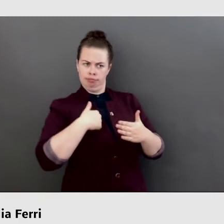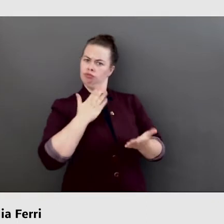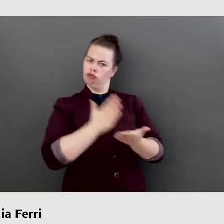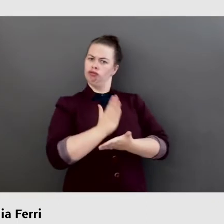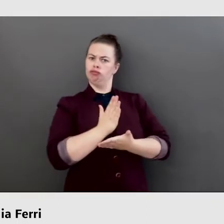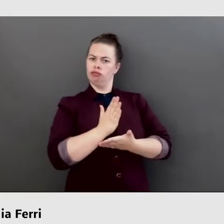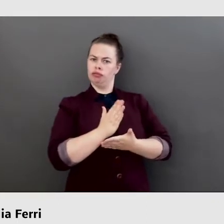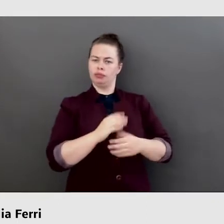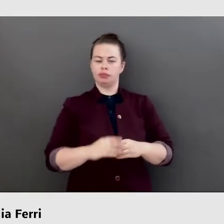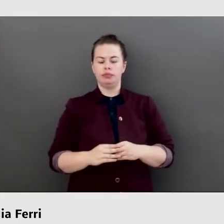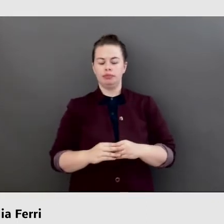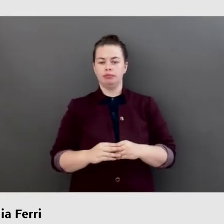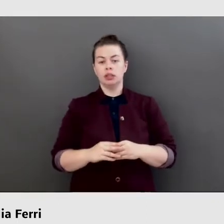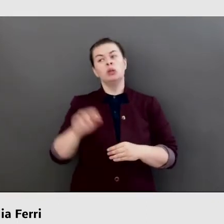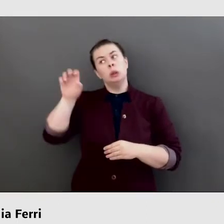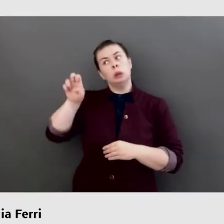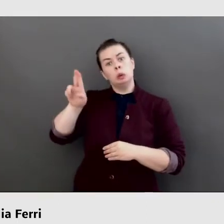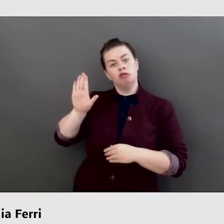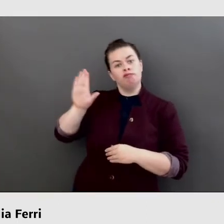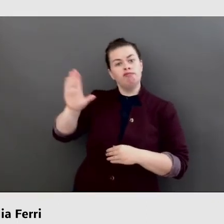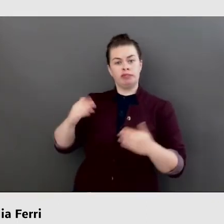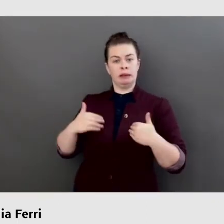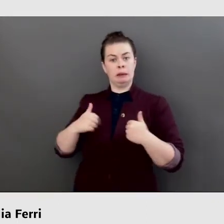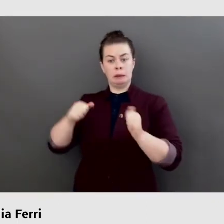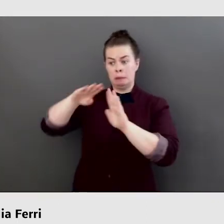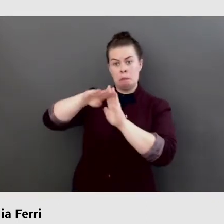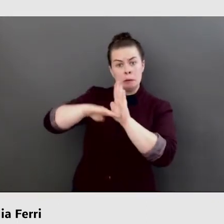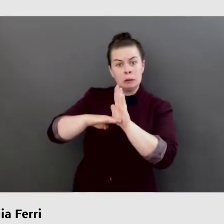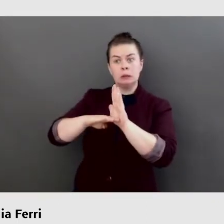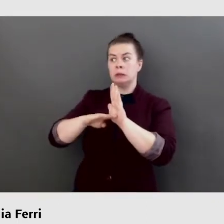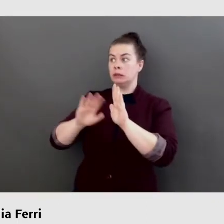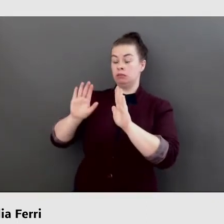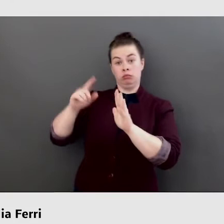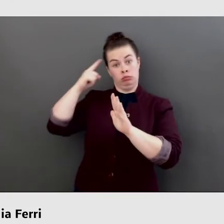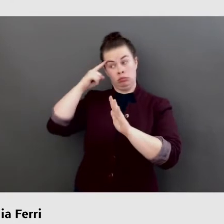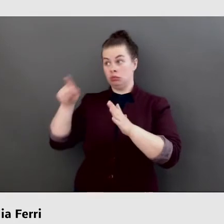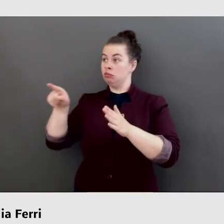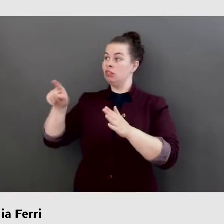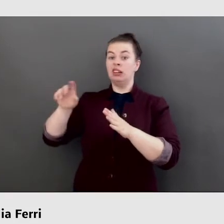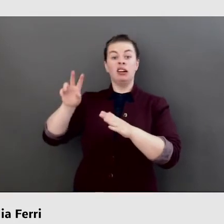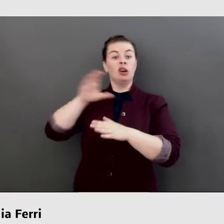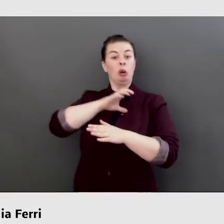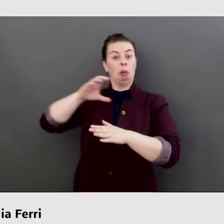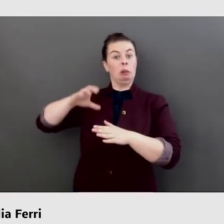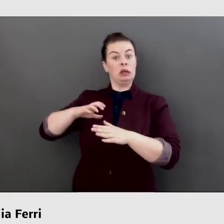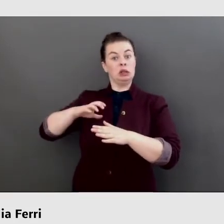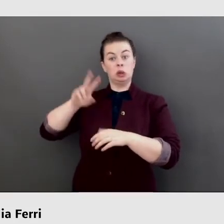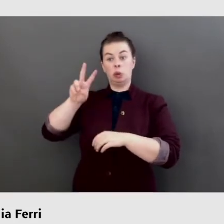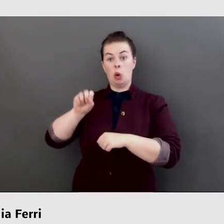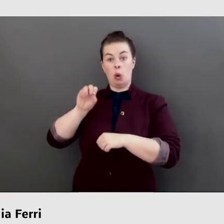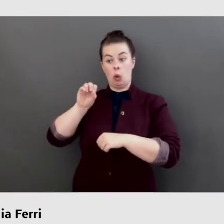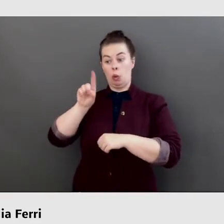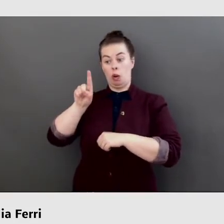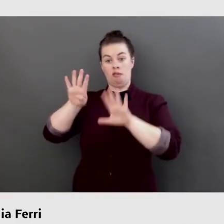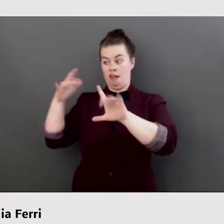If we look at current EU health policies, well, we see that EU health policy was not a priority for the Commission